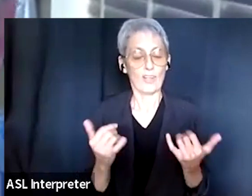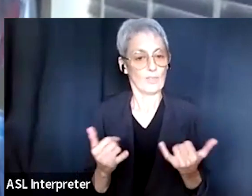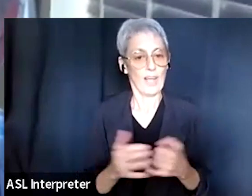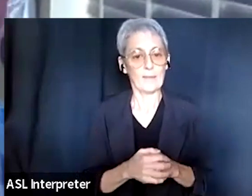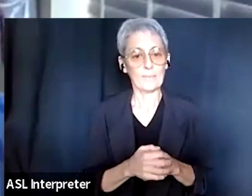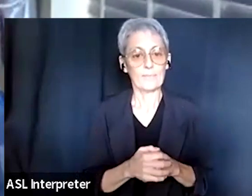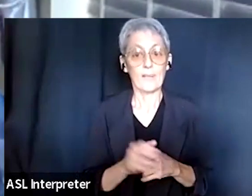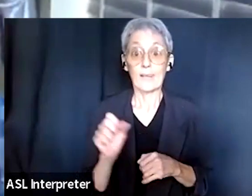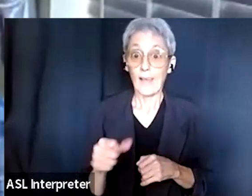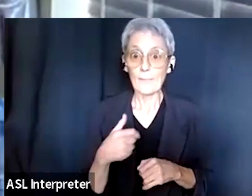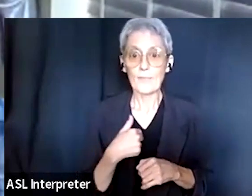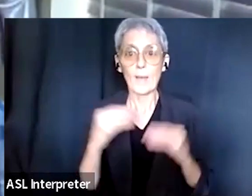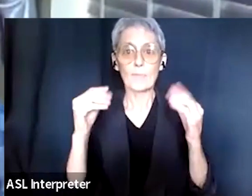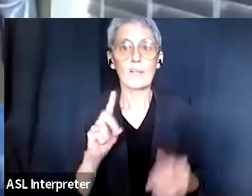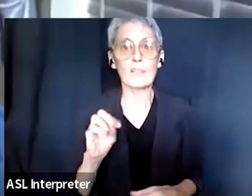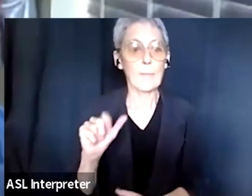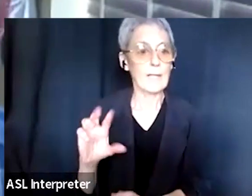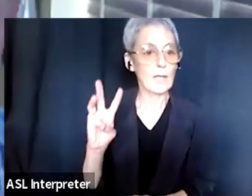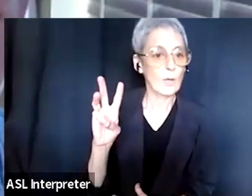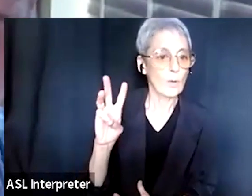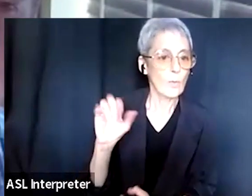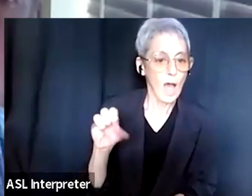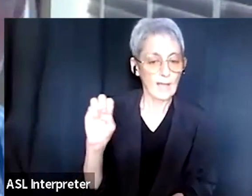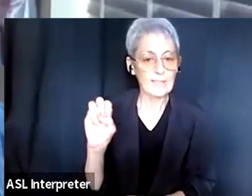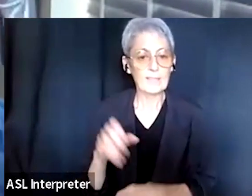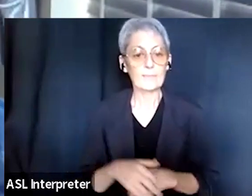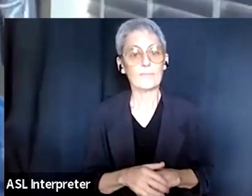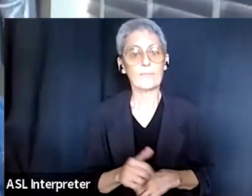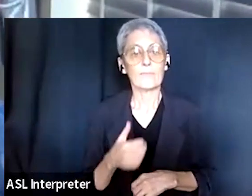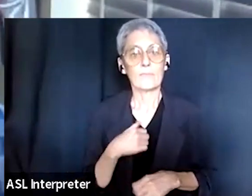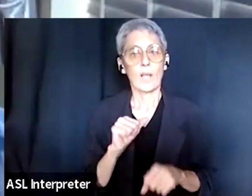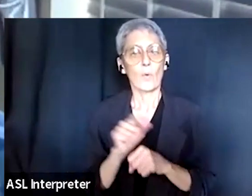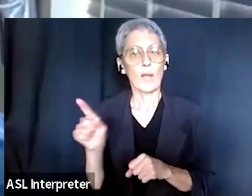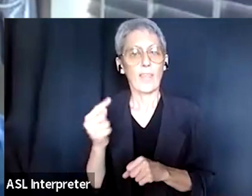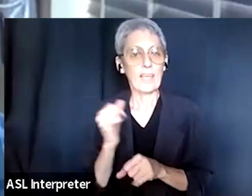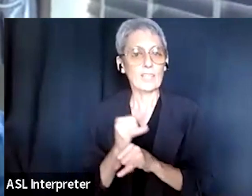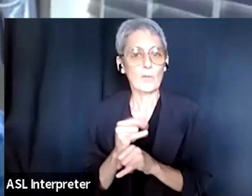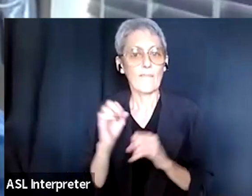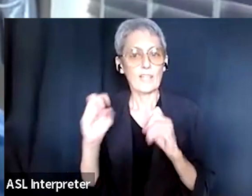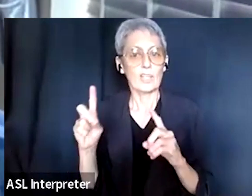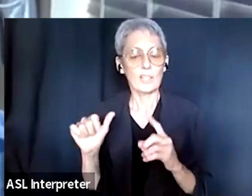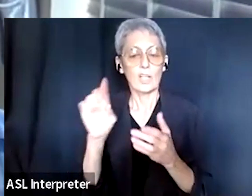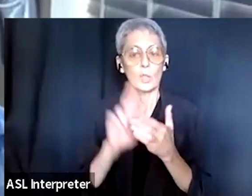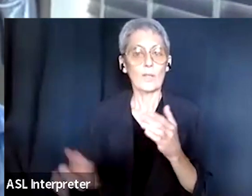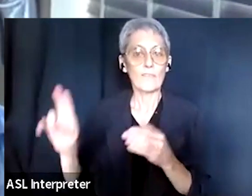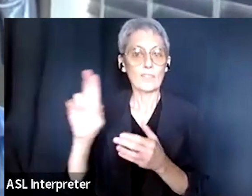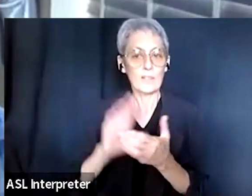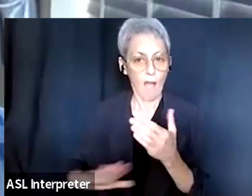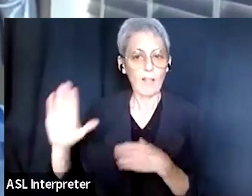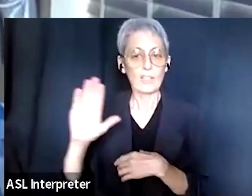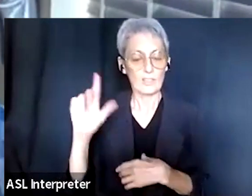Yeah, I'm Professor Dominic Wyse. I work at the Institute of Education, University College London,